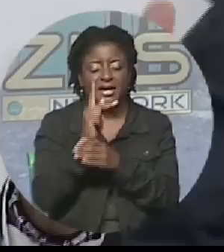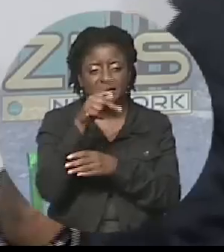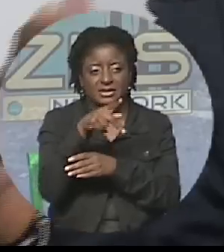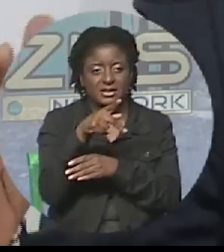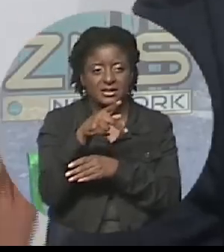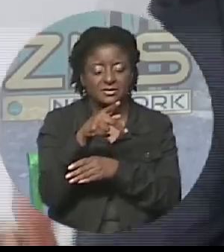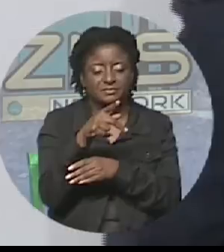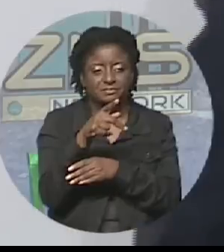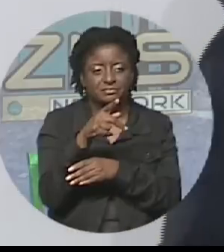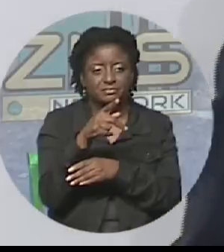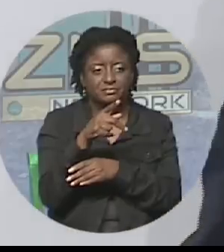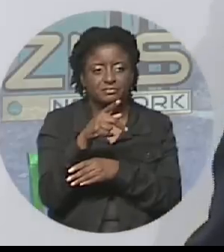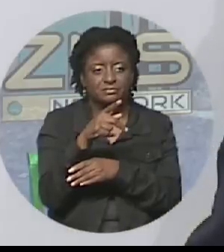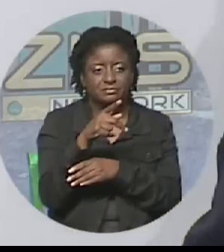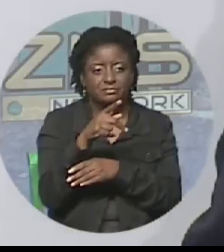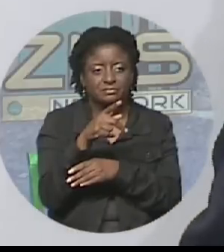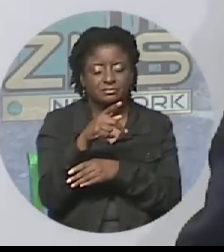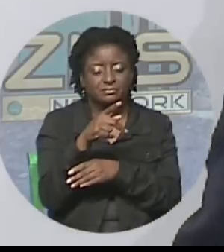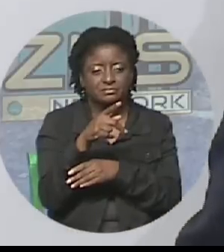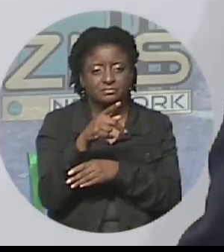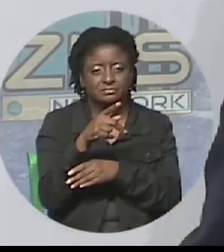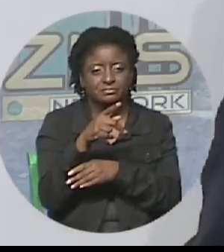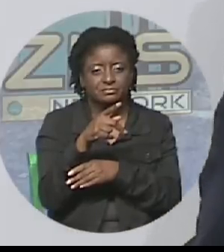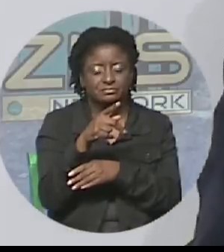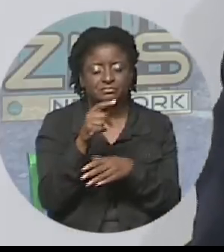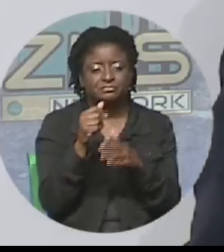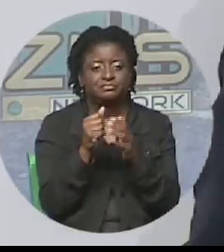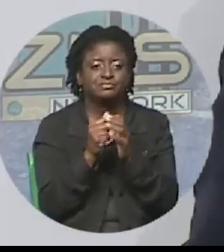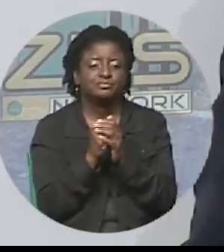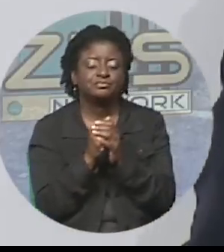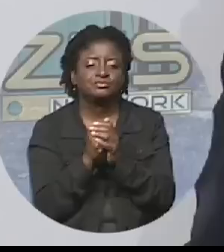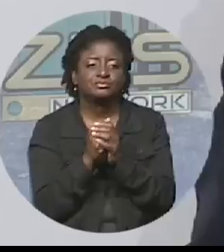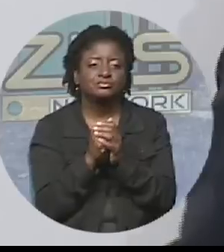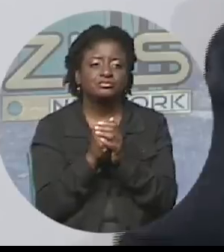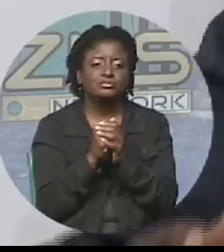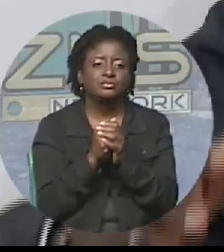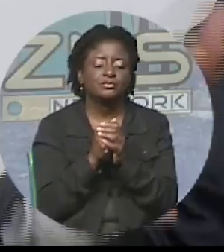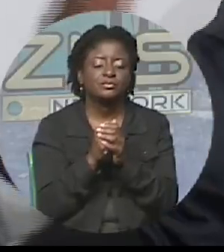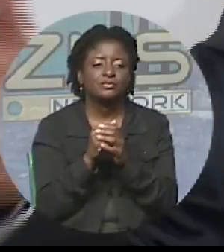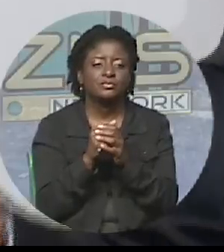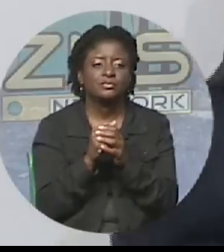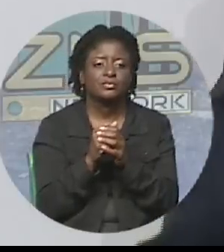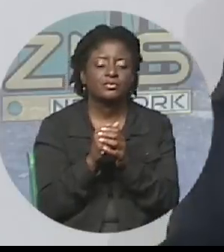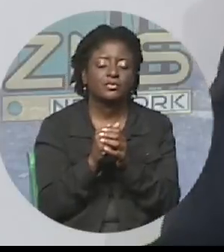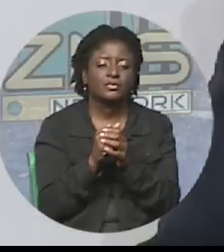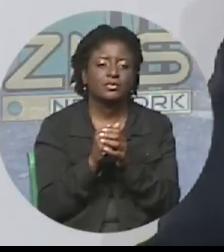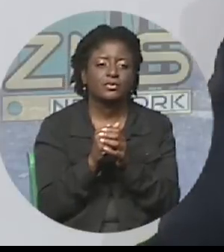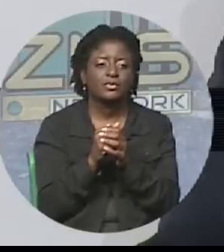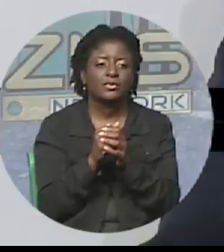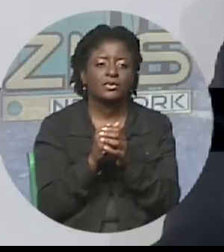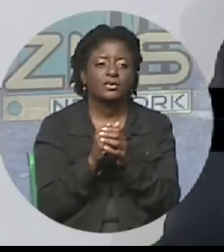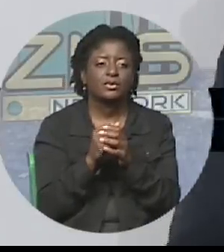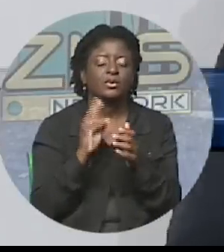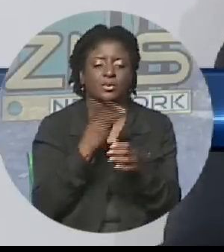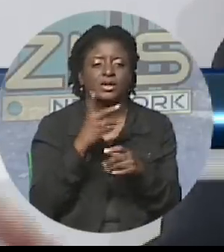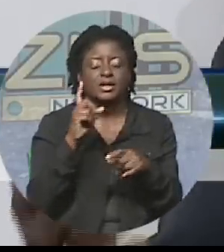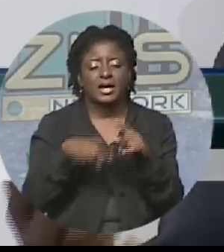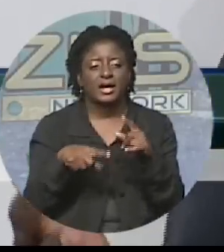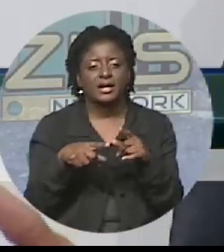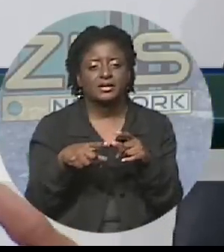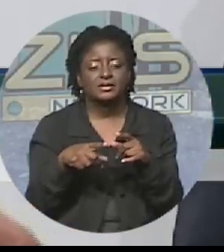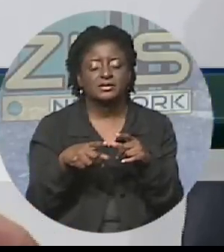livestock. Can't afford for a government change to mean